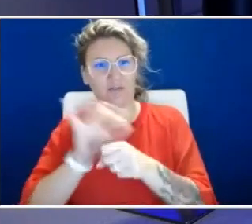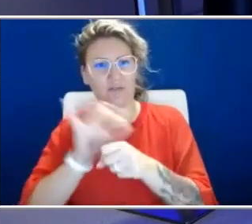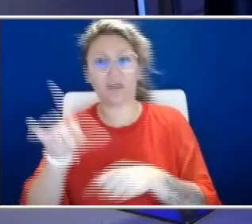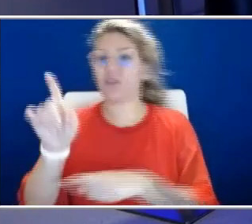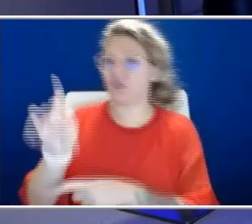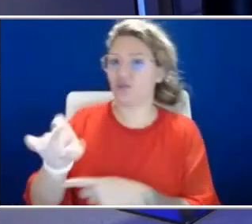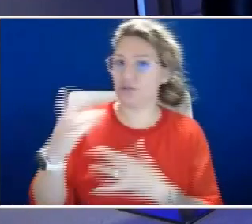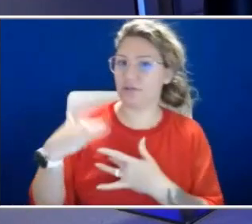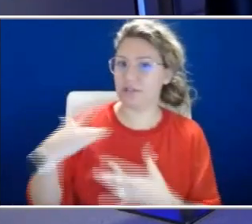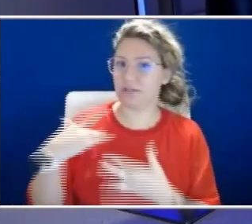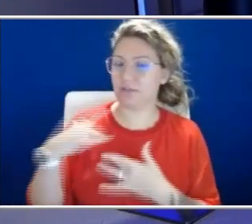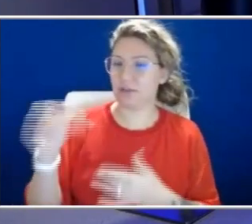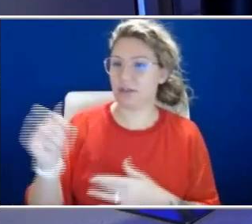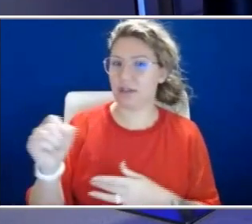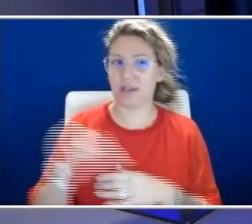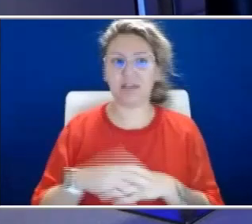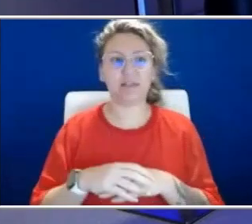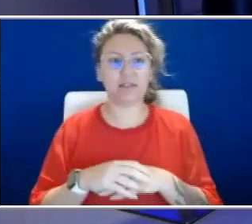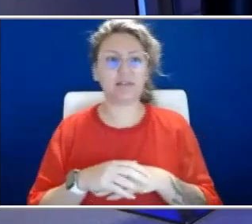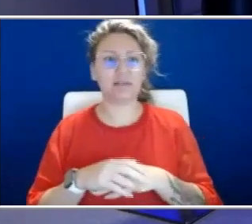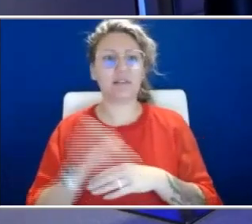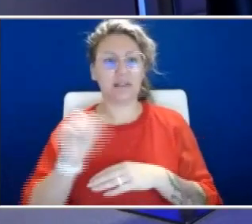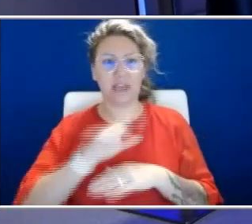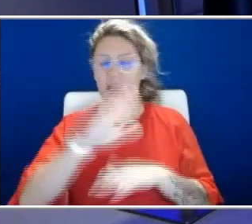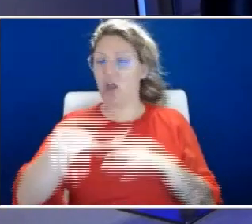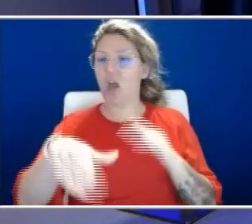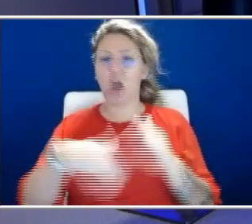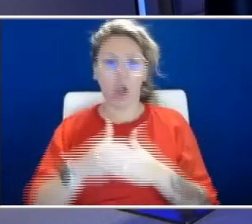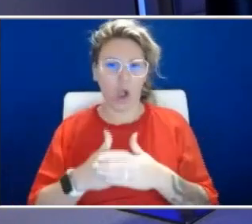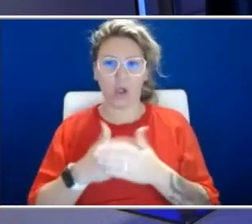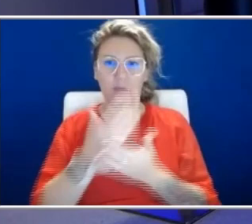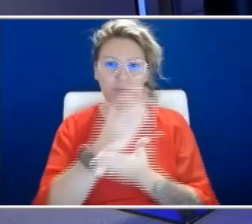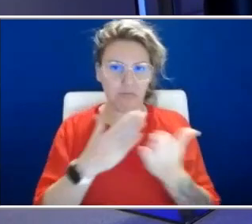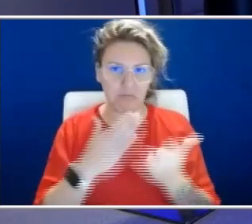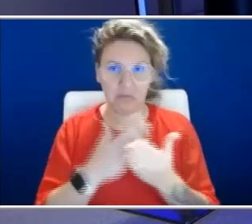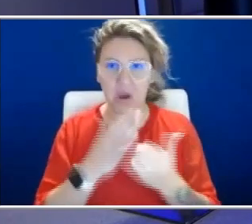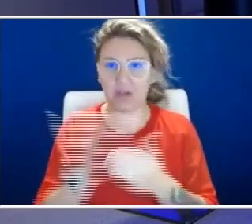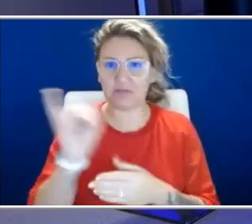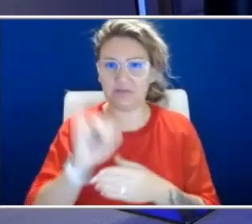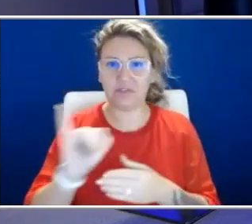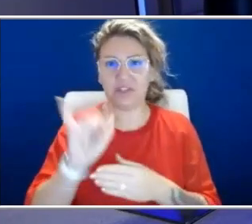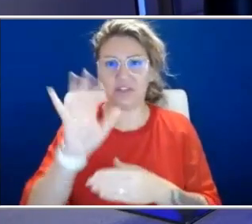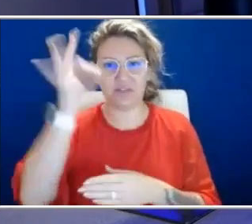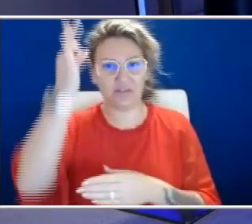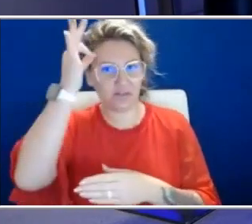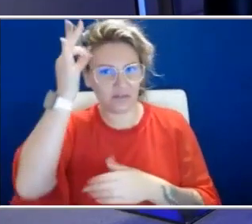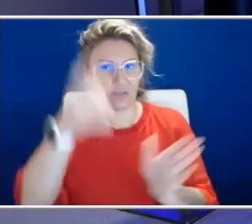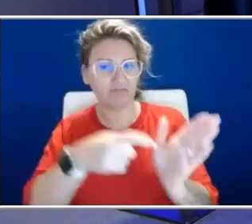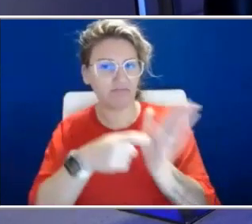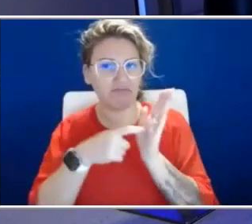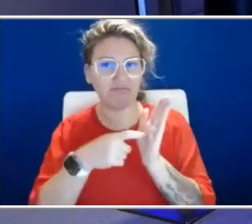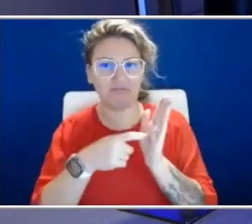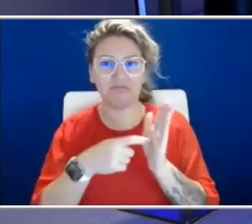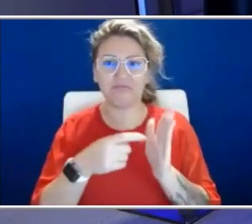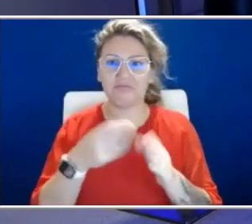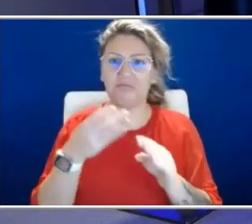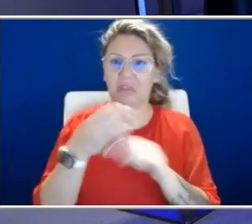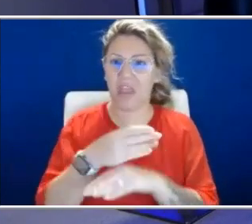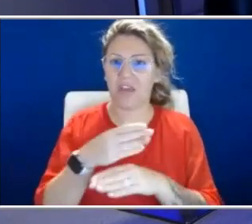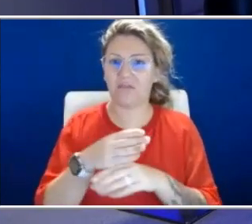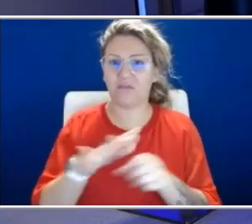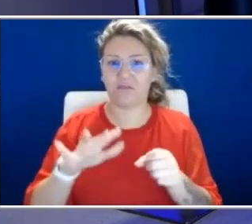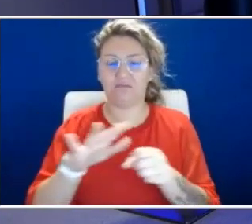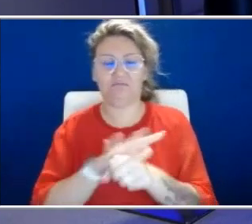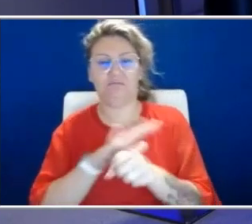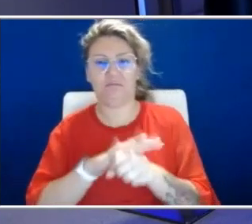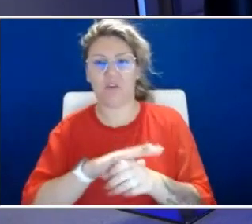It should. Yeah, breast reconstruction and it should all cover stages. All of it. Yes, federally mandated. Yeah, federal law mandates after a mastectomy all reconstruction. Thank